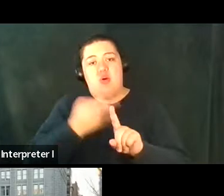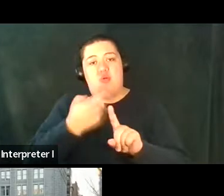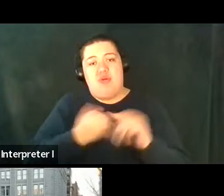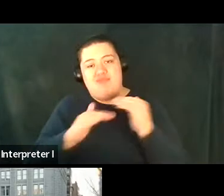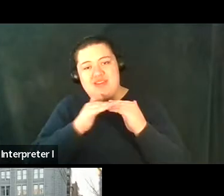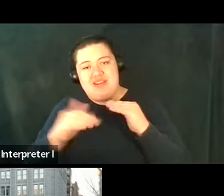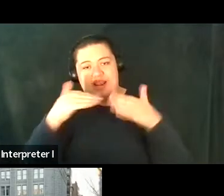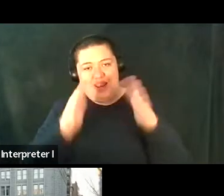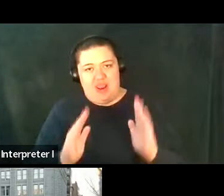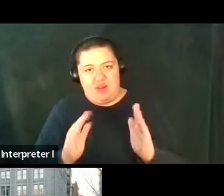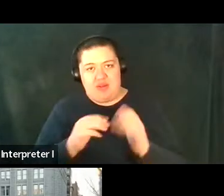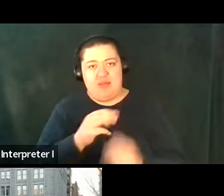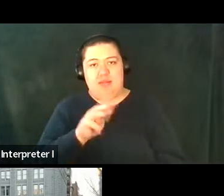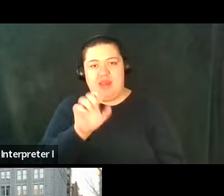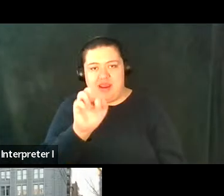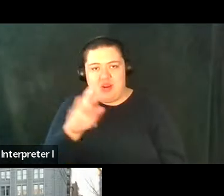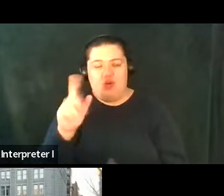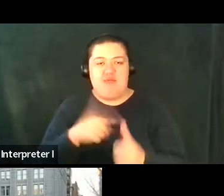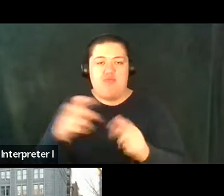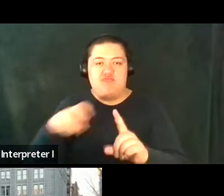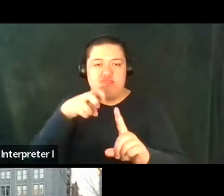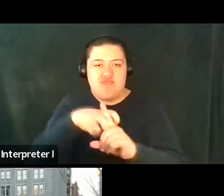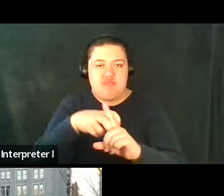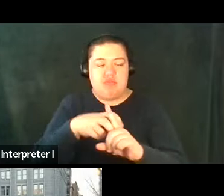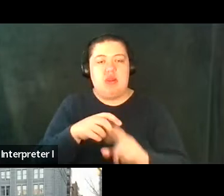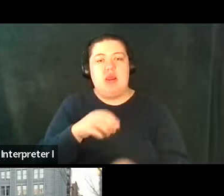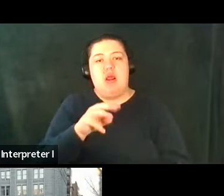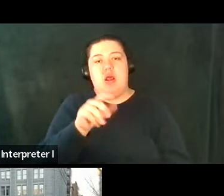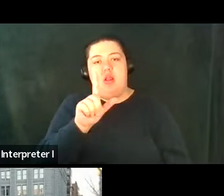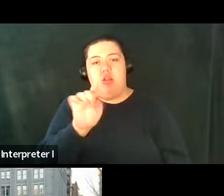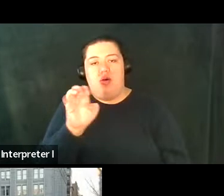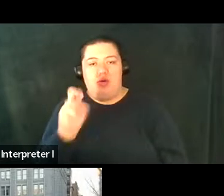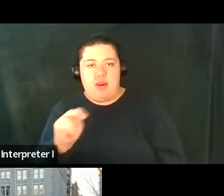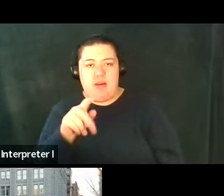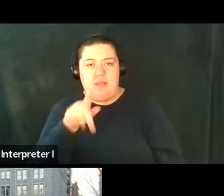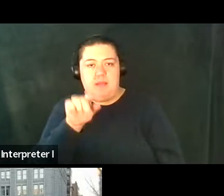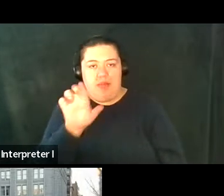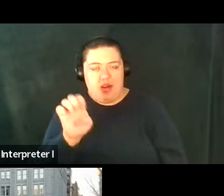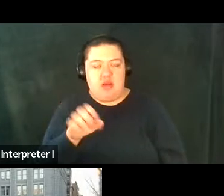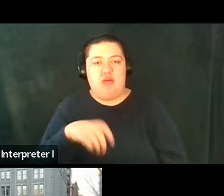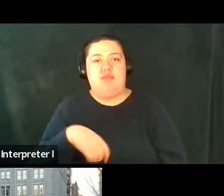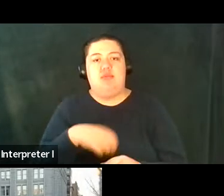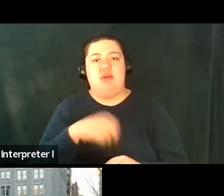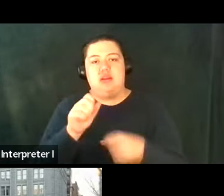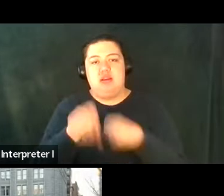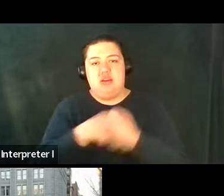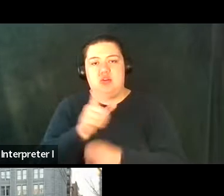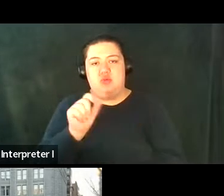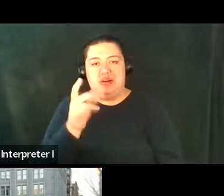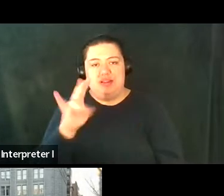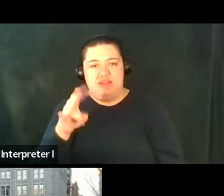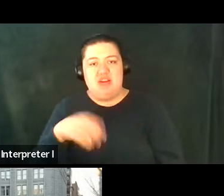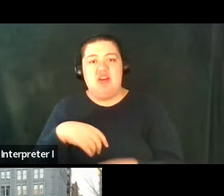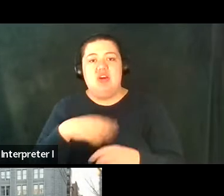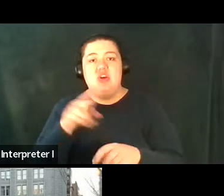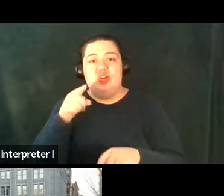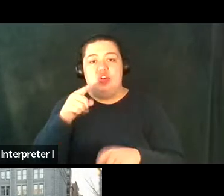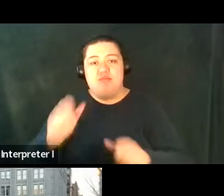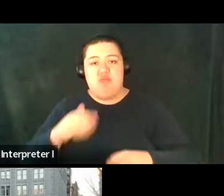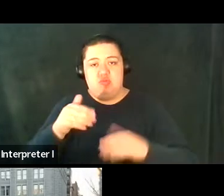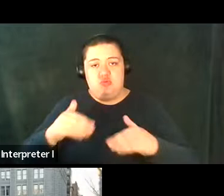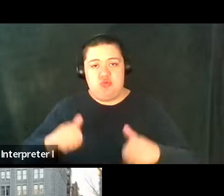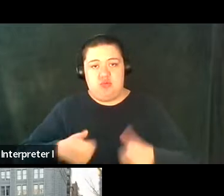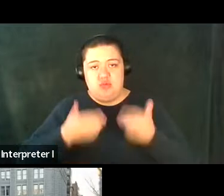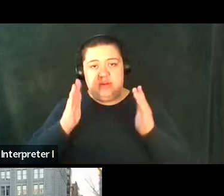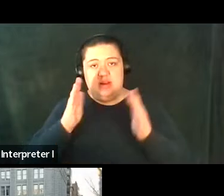and council first appointed Lauren Pear as rent administrator in 2017. Ms. Pear is a native Washingtonian and Ward 4